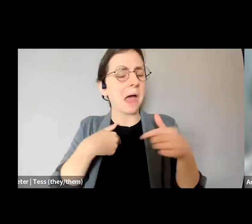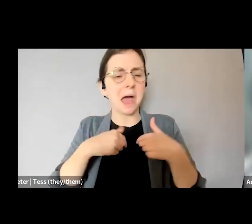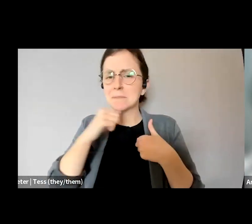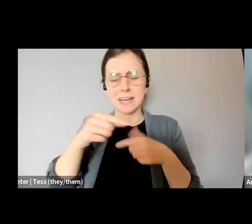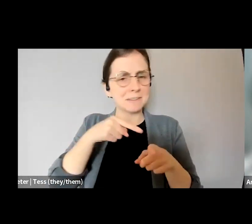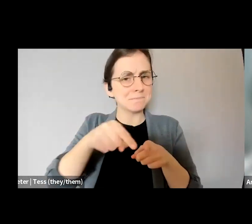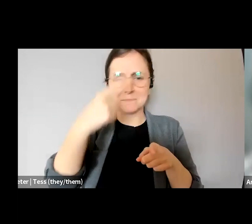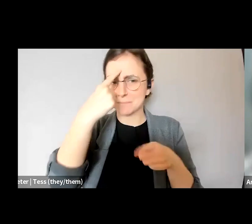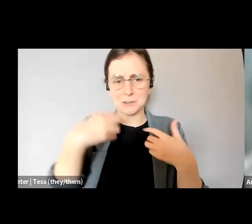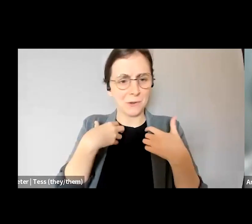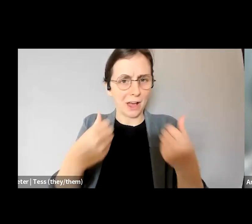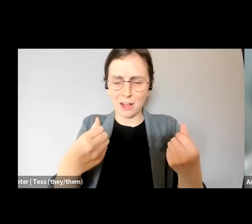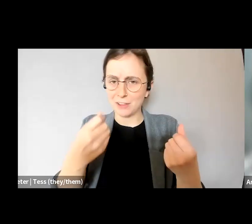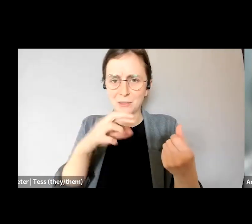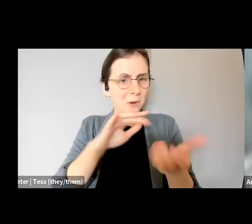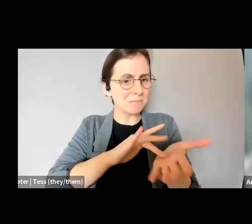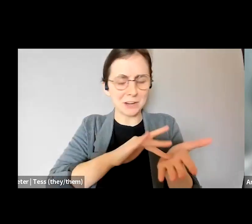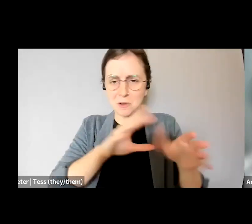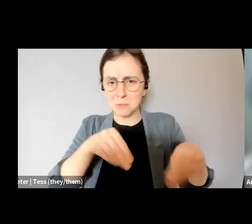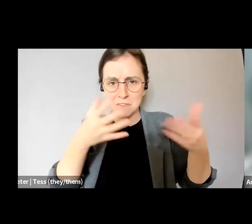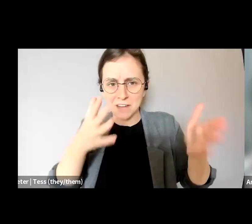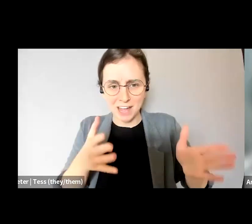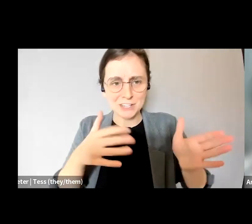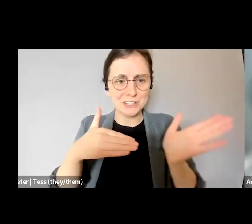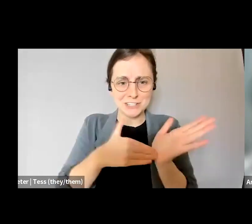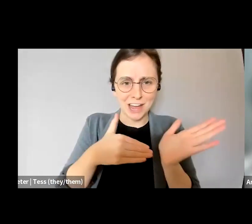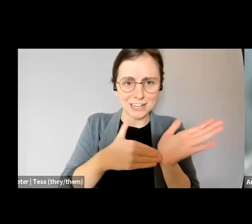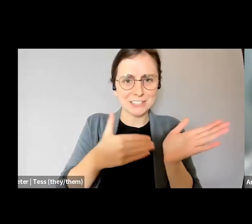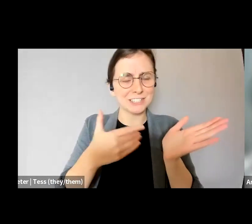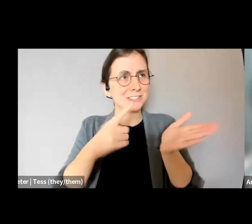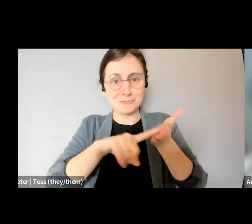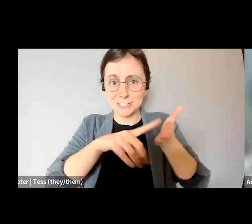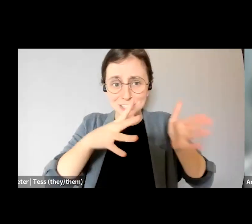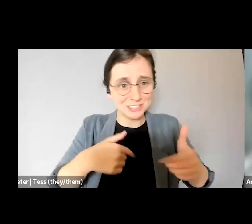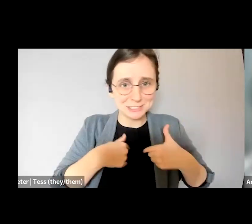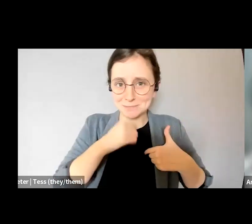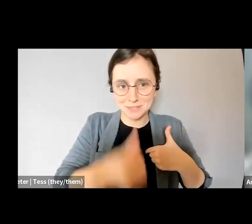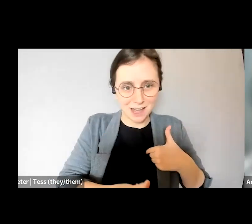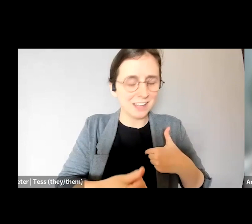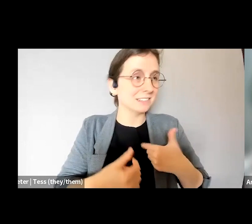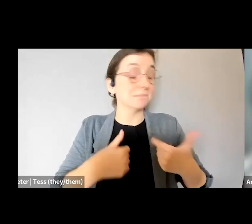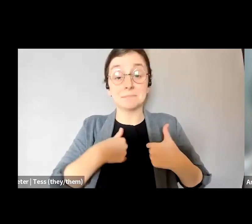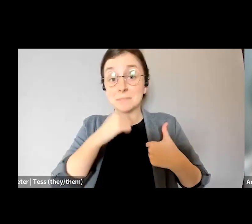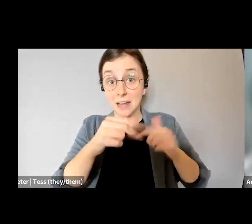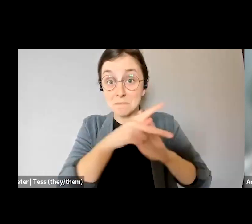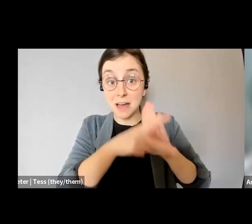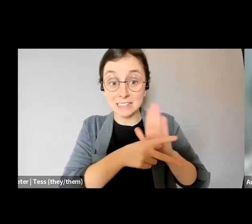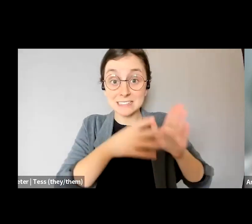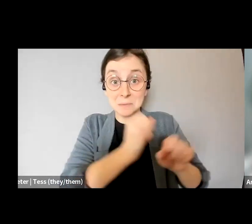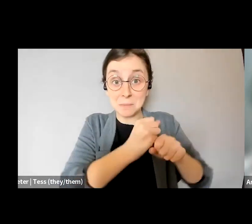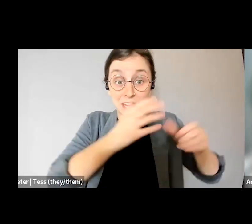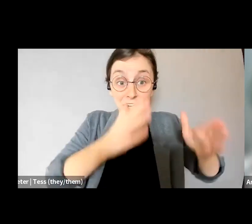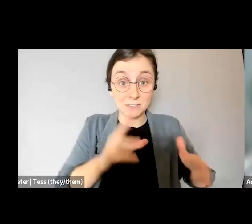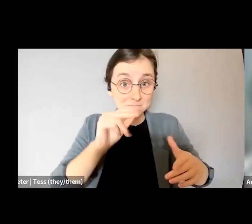care practitioner, provider, researcher, or policymaker. I am